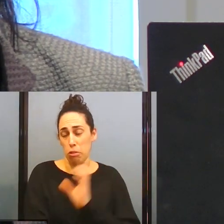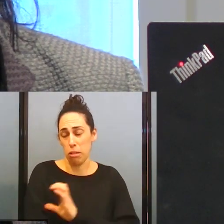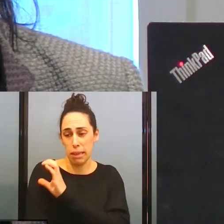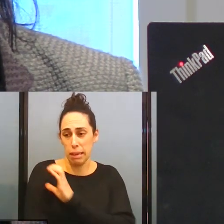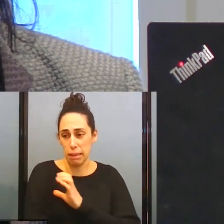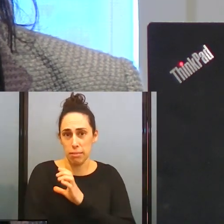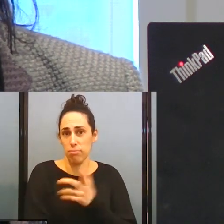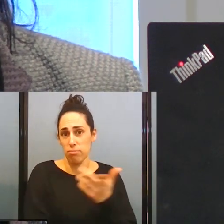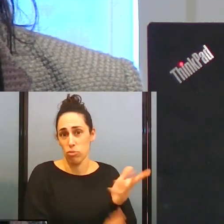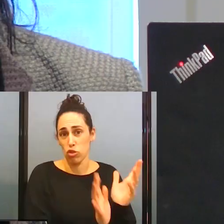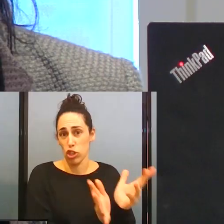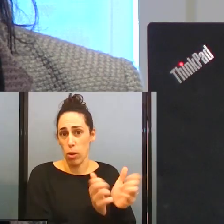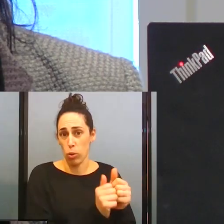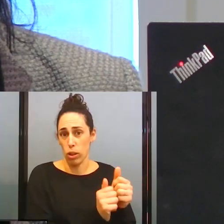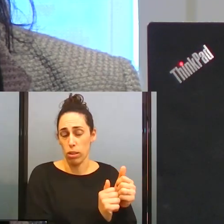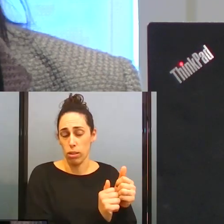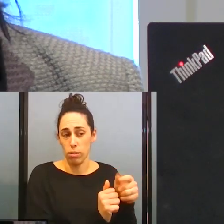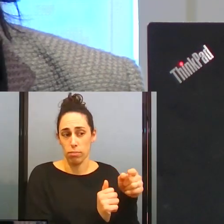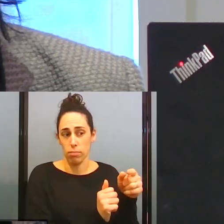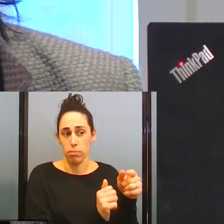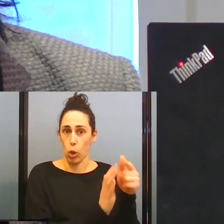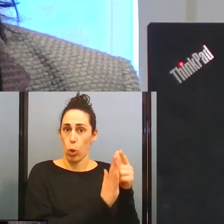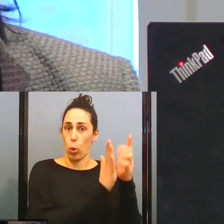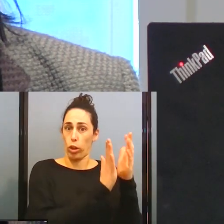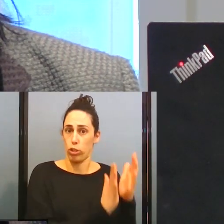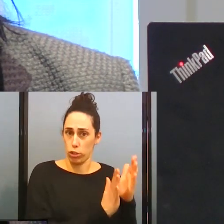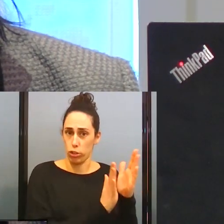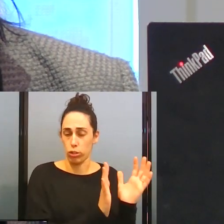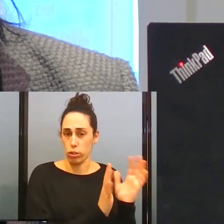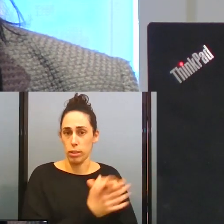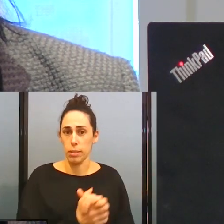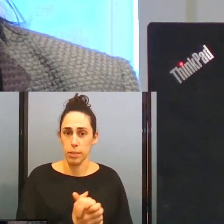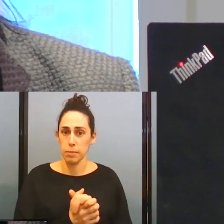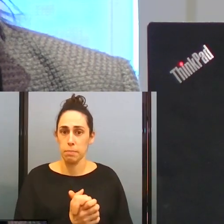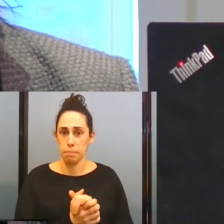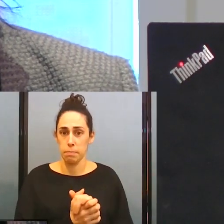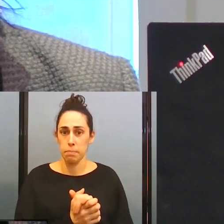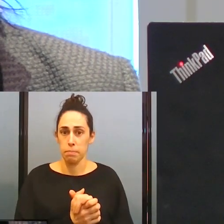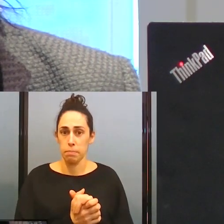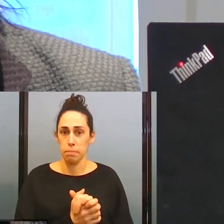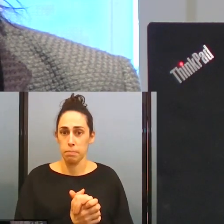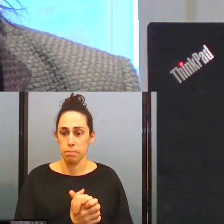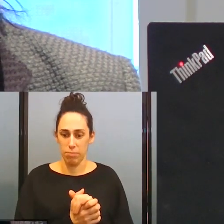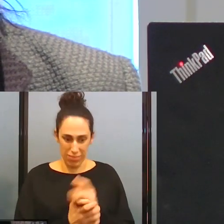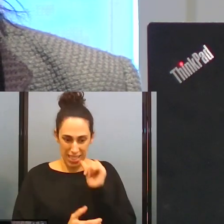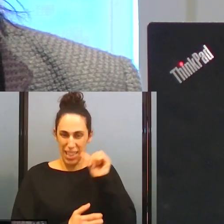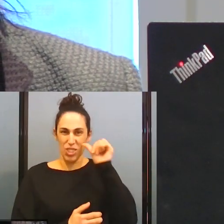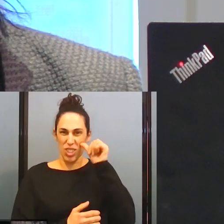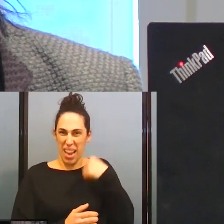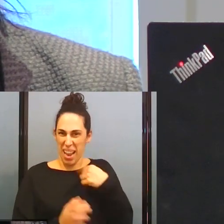is, I was actually just looking at this online yesterday, and the PR card